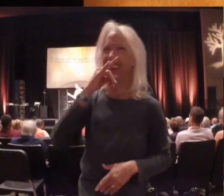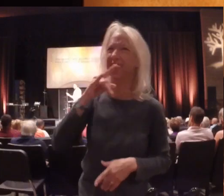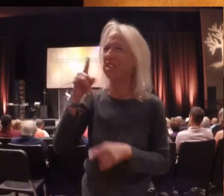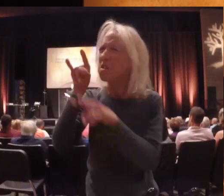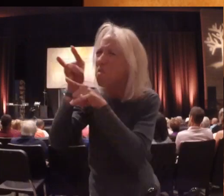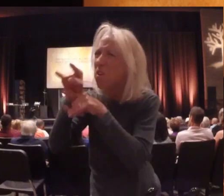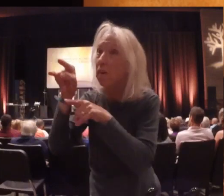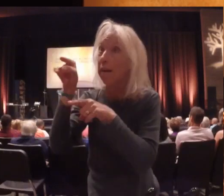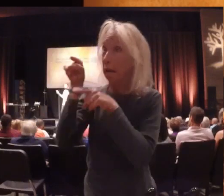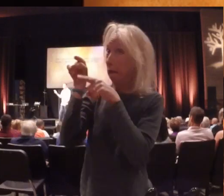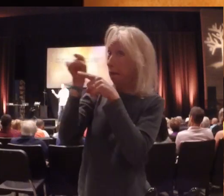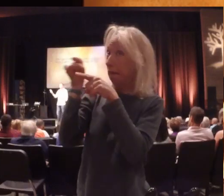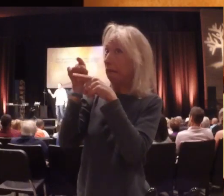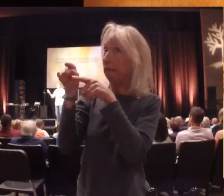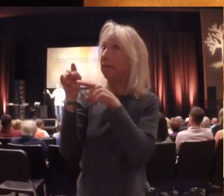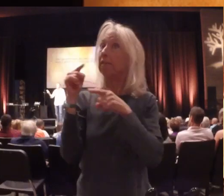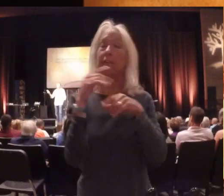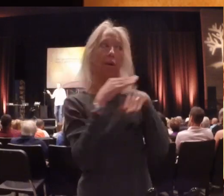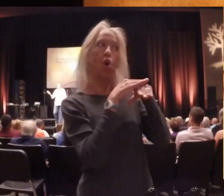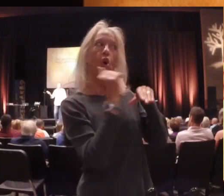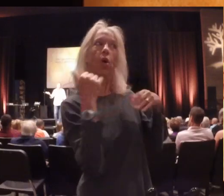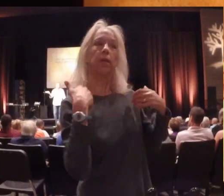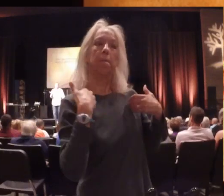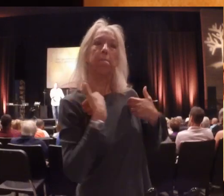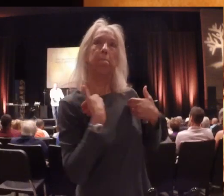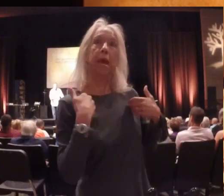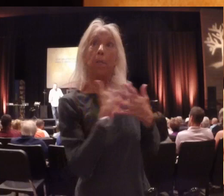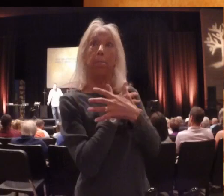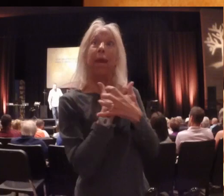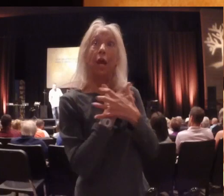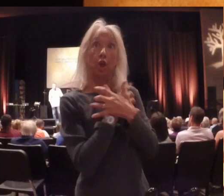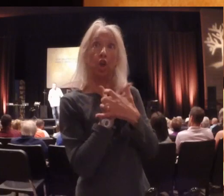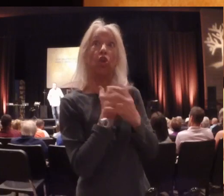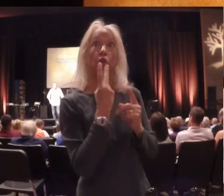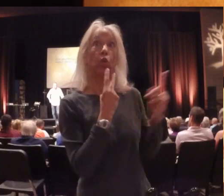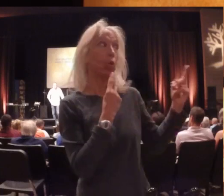so Elisha calls two bears out of the woods, and the bears destroy the kids.